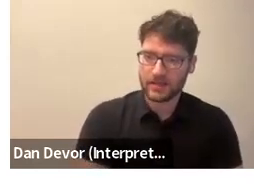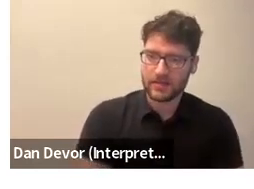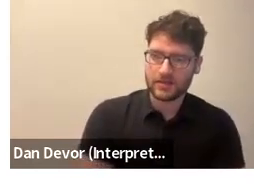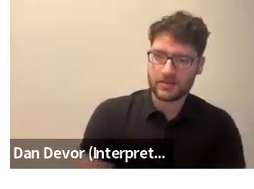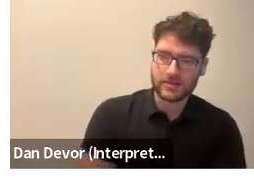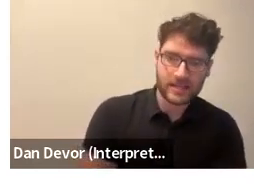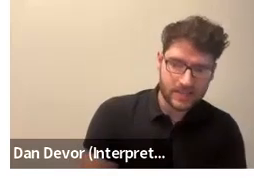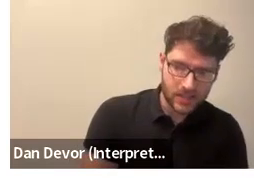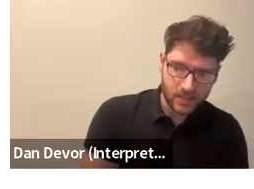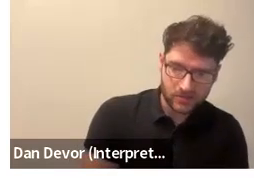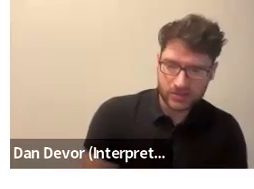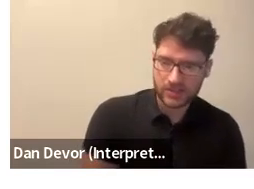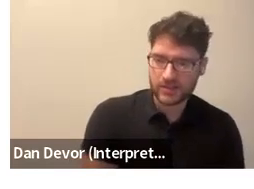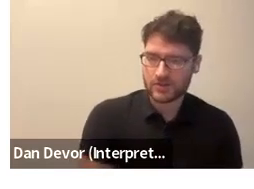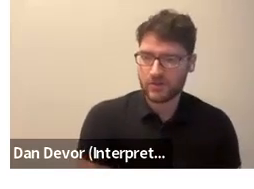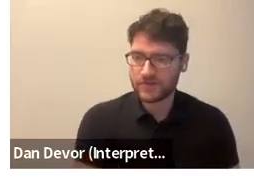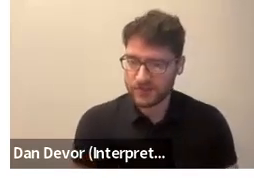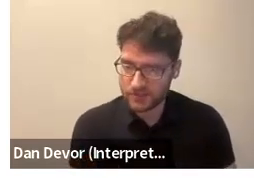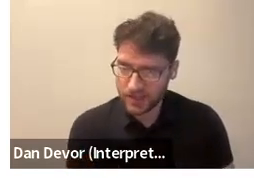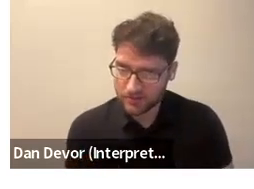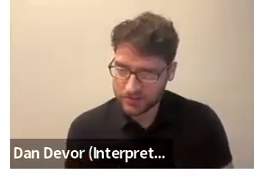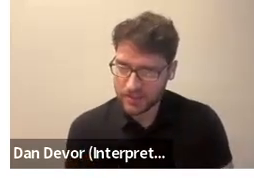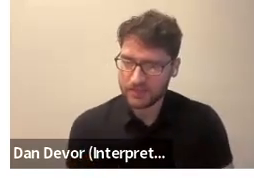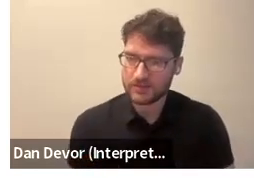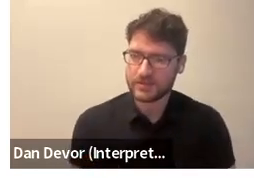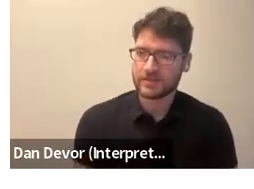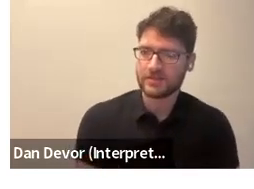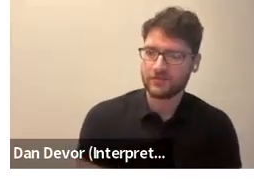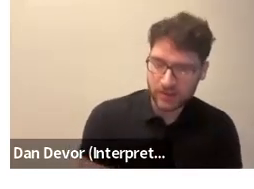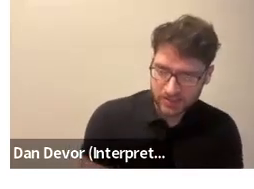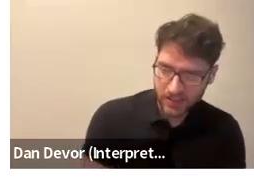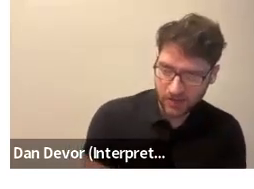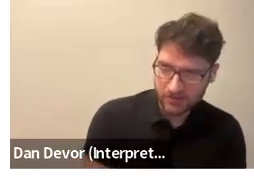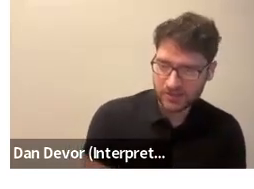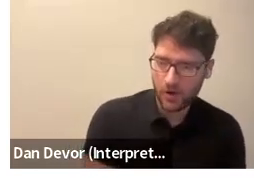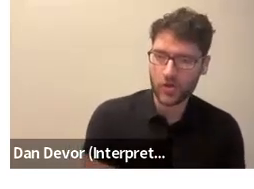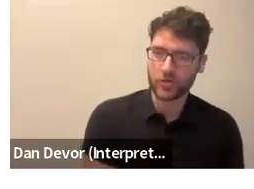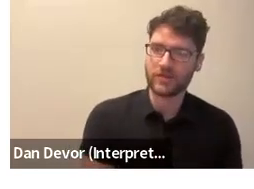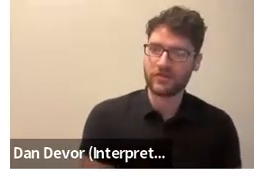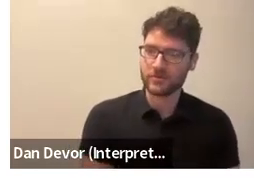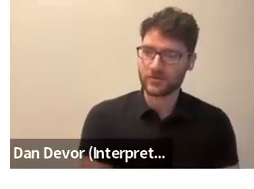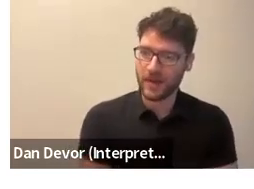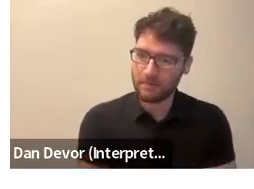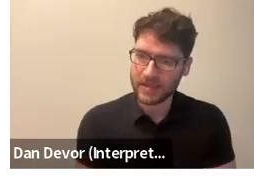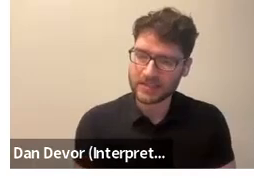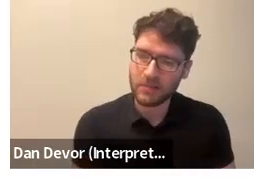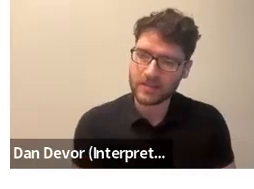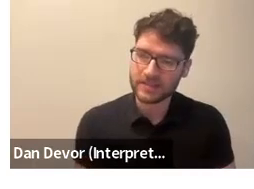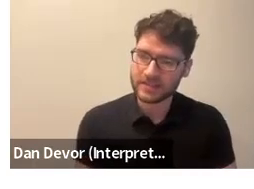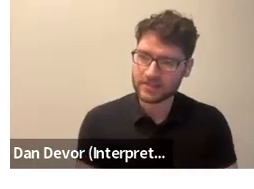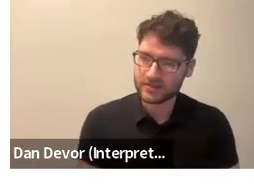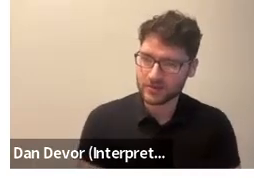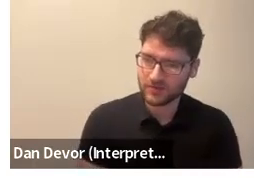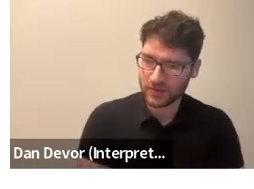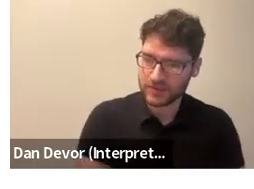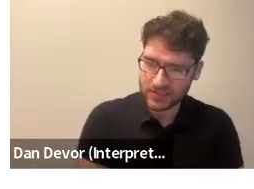was Indian Sign Language, and then there was Martha's Vineyard Sign Language, and there was French Sign Language. All 3 of them sort of got mixed up